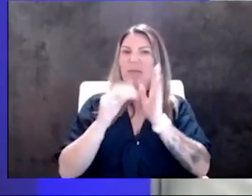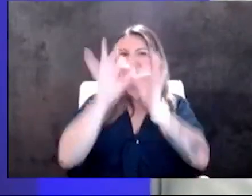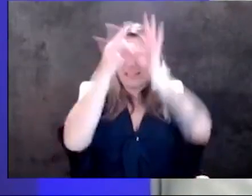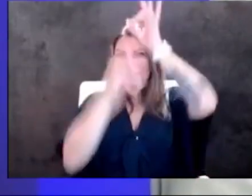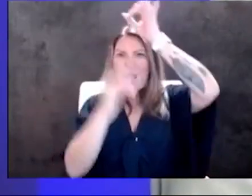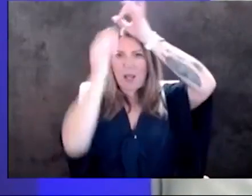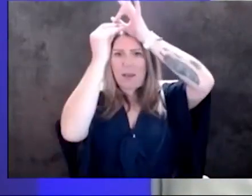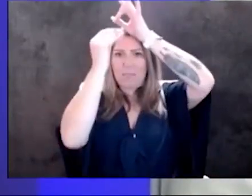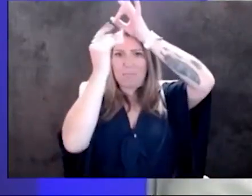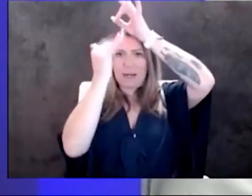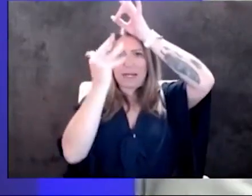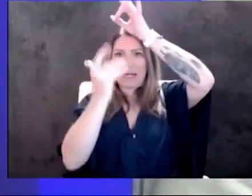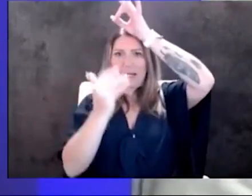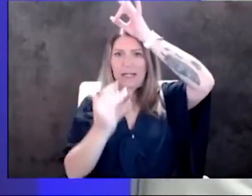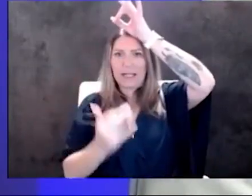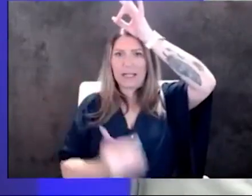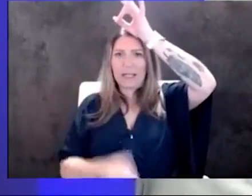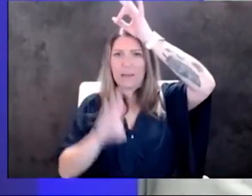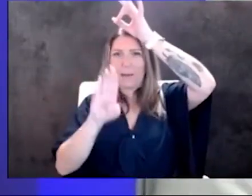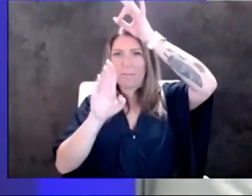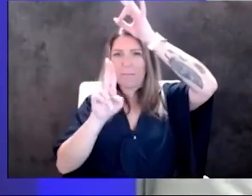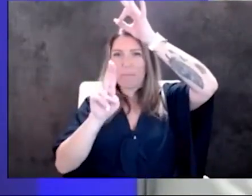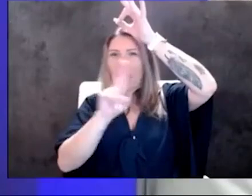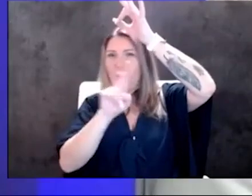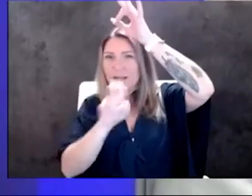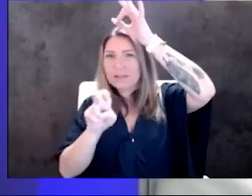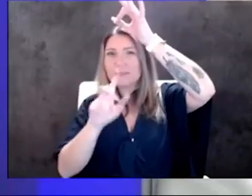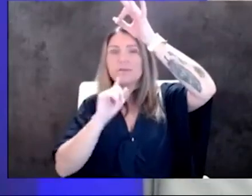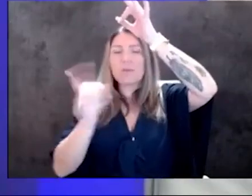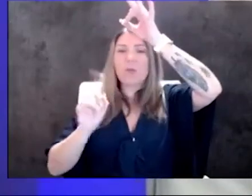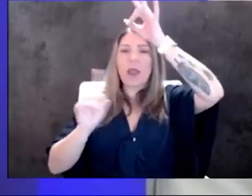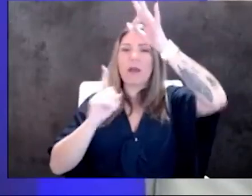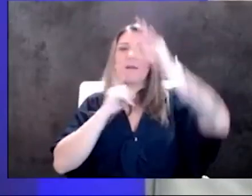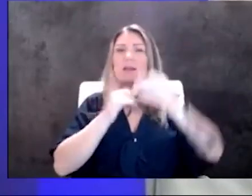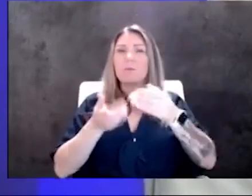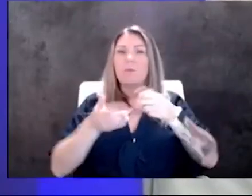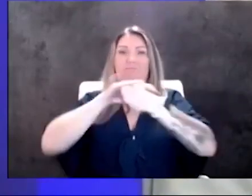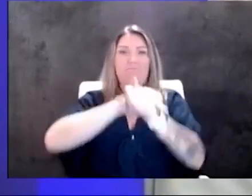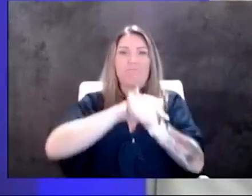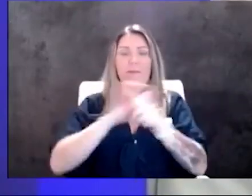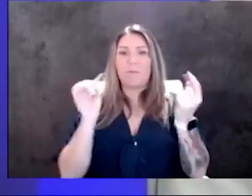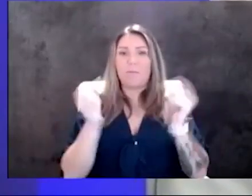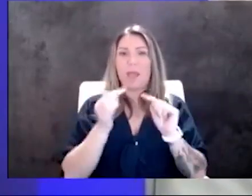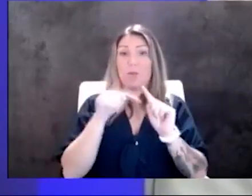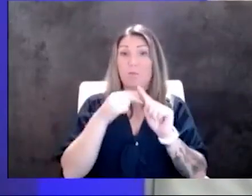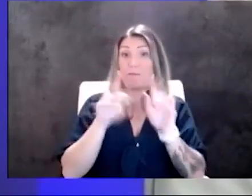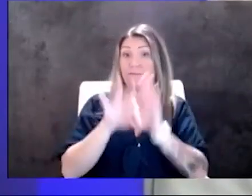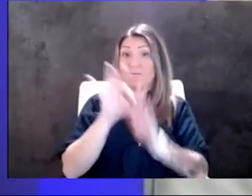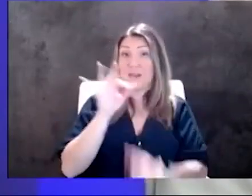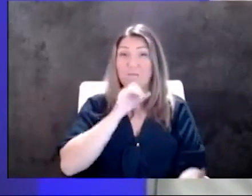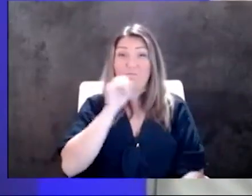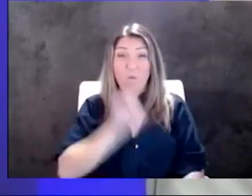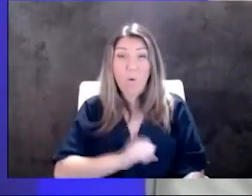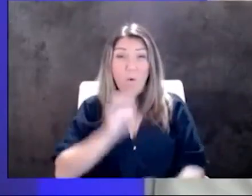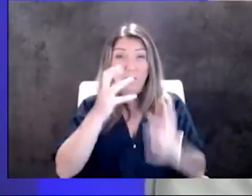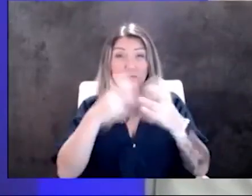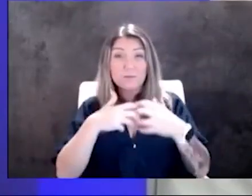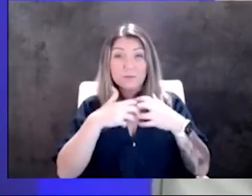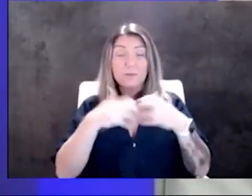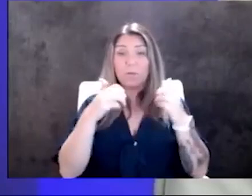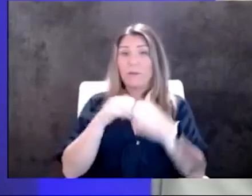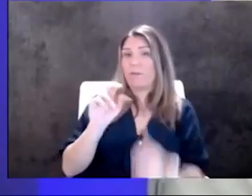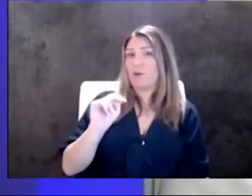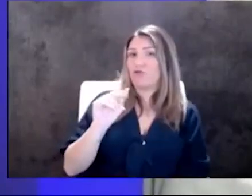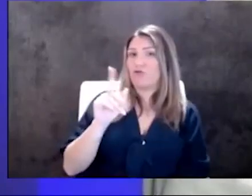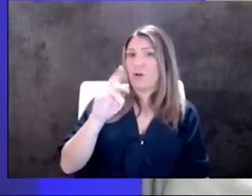of a buzzing-type sensation where their pain was, and it kind of masks the pain. What we found is when we tried those older type devices in patients with neuropathy, they actually kind of hated